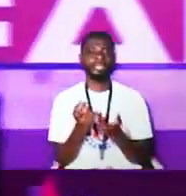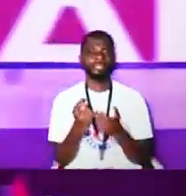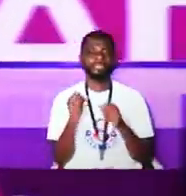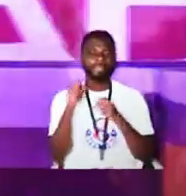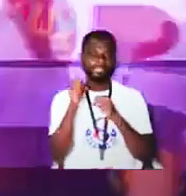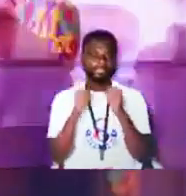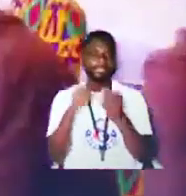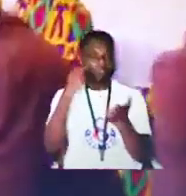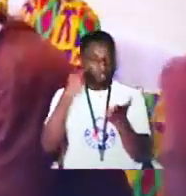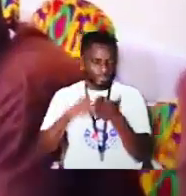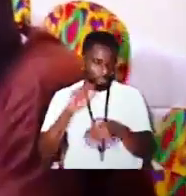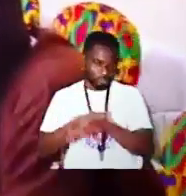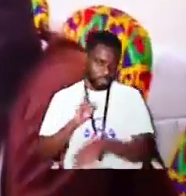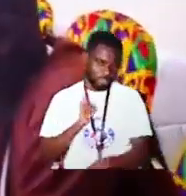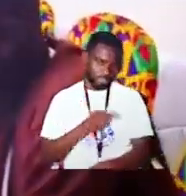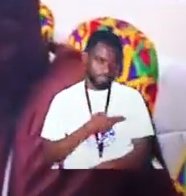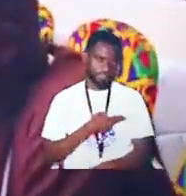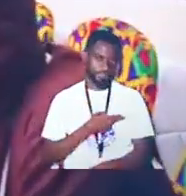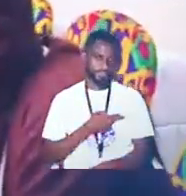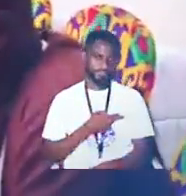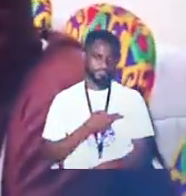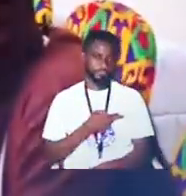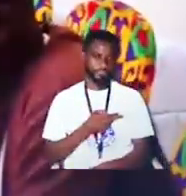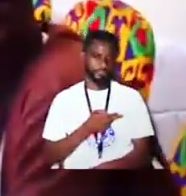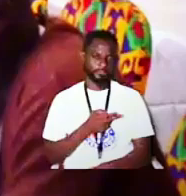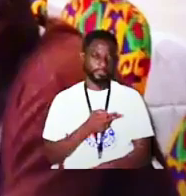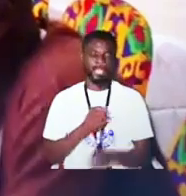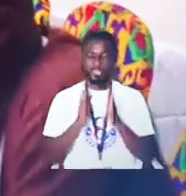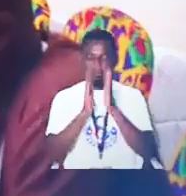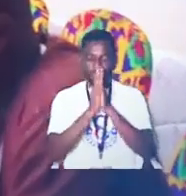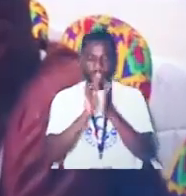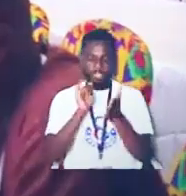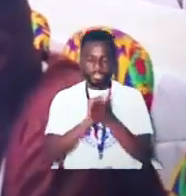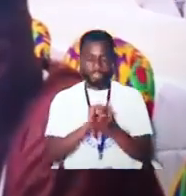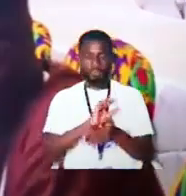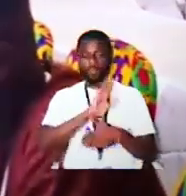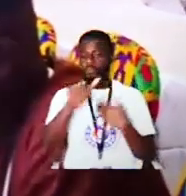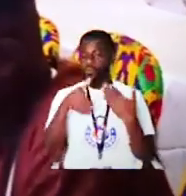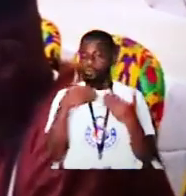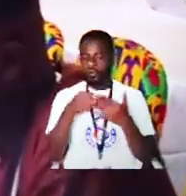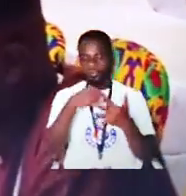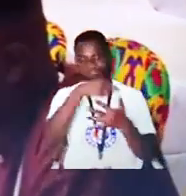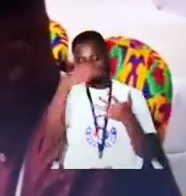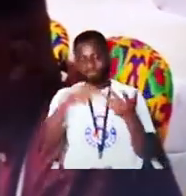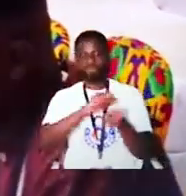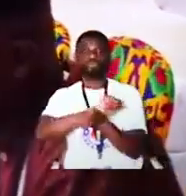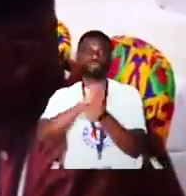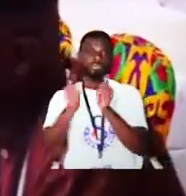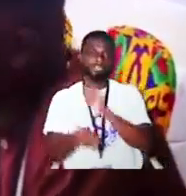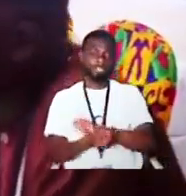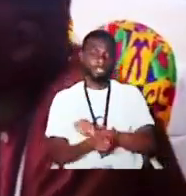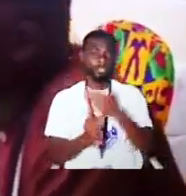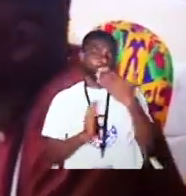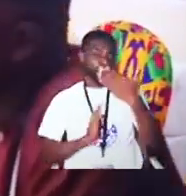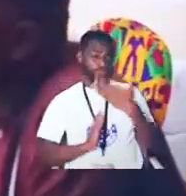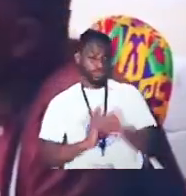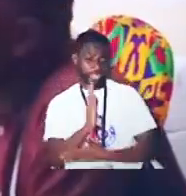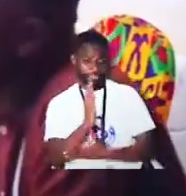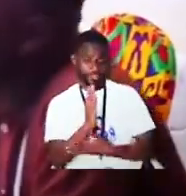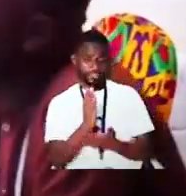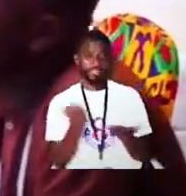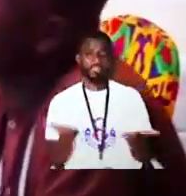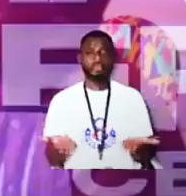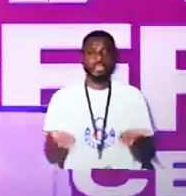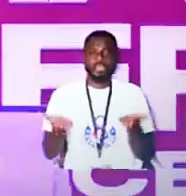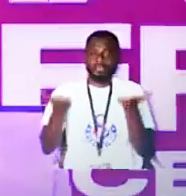They will check on us. I pray that all these things will change. Say, righteousness exalts a